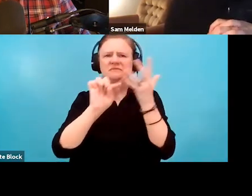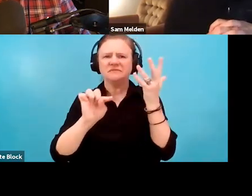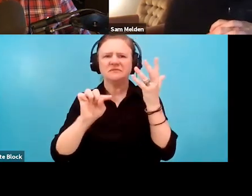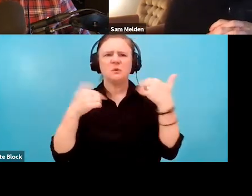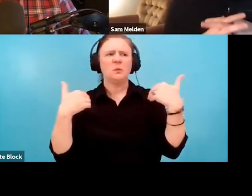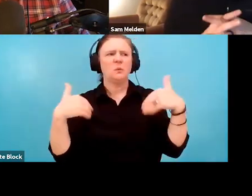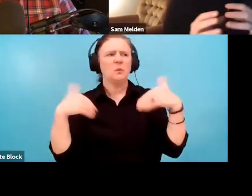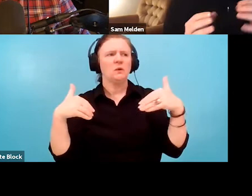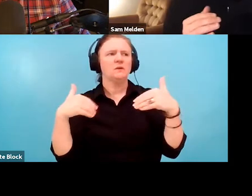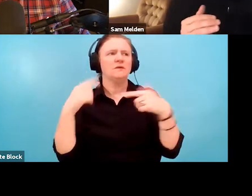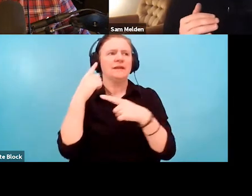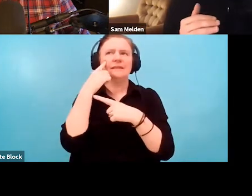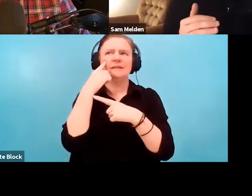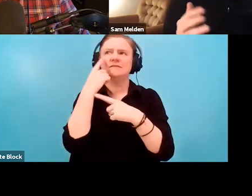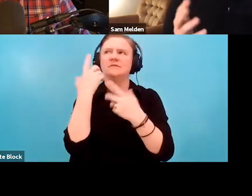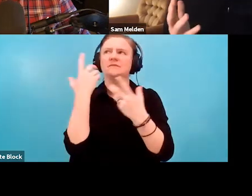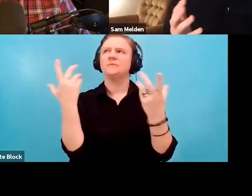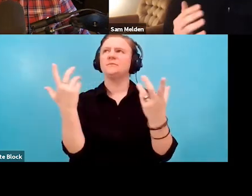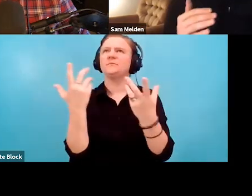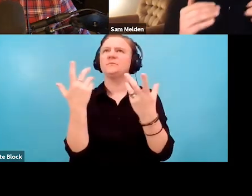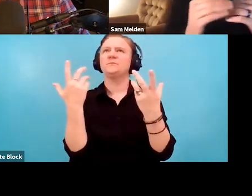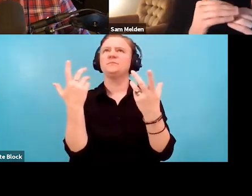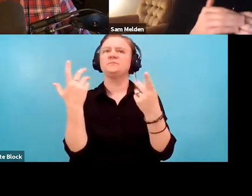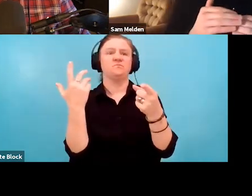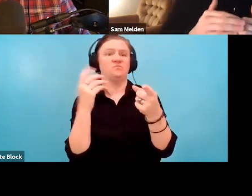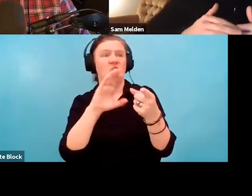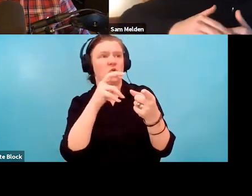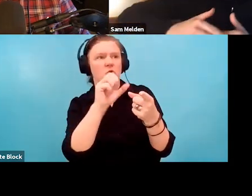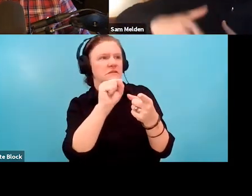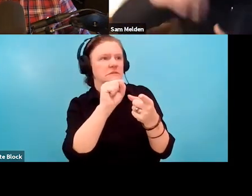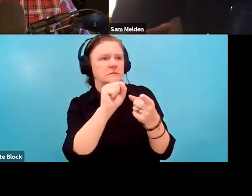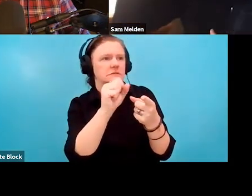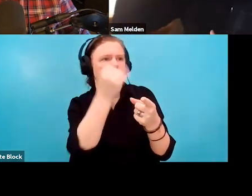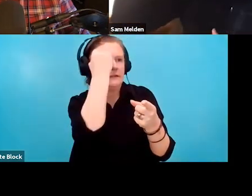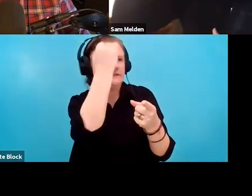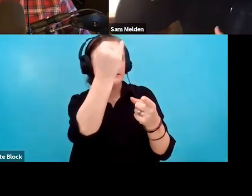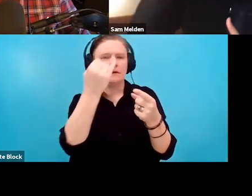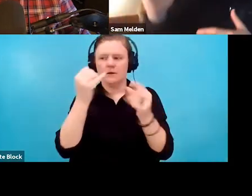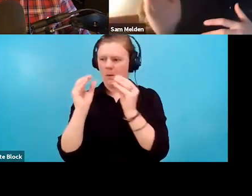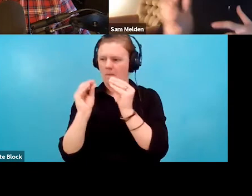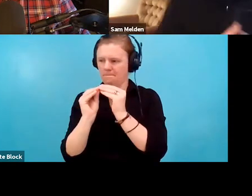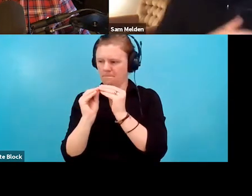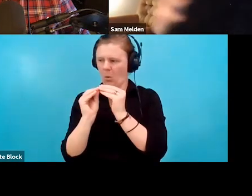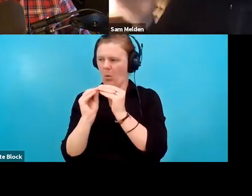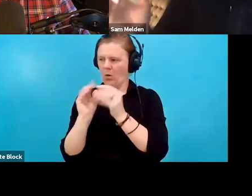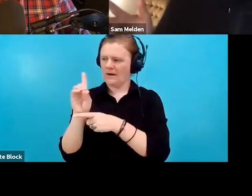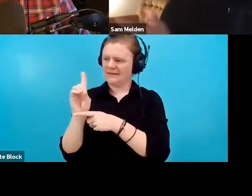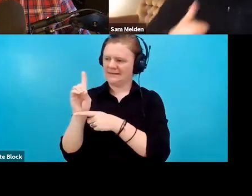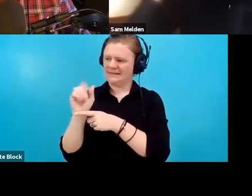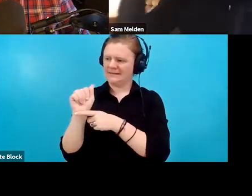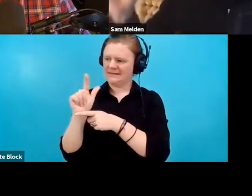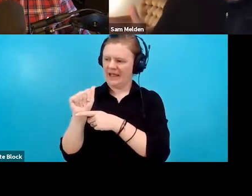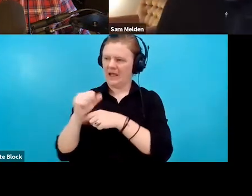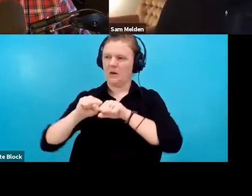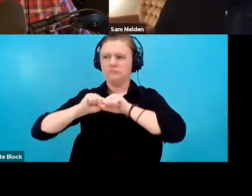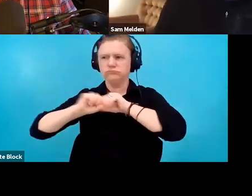but something like more, you might even know, Chris, more data is produced today than was in the first X amount of years of